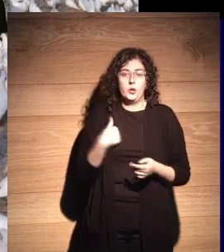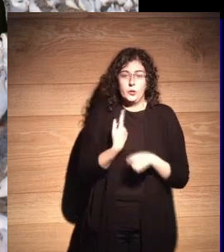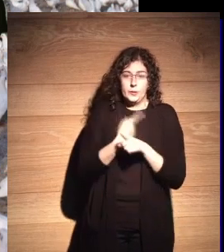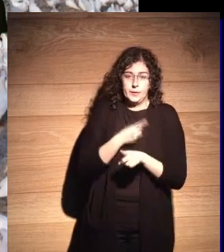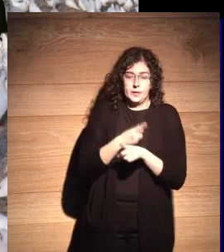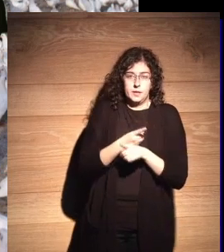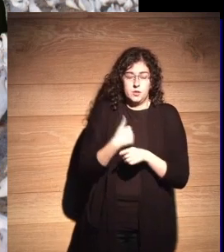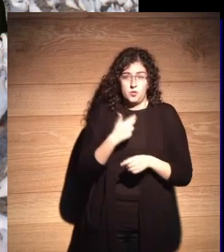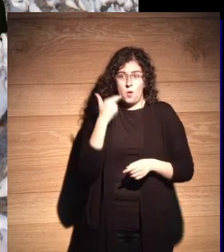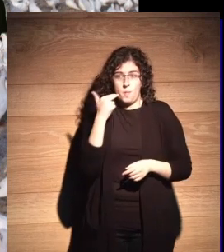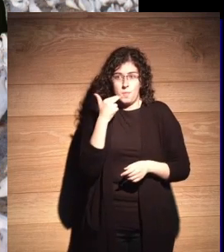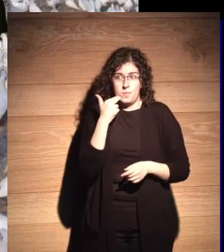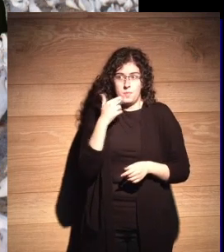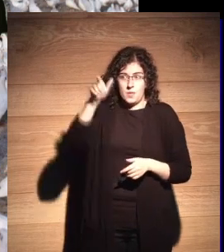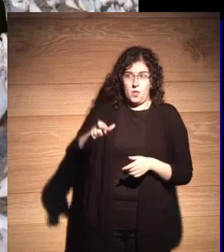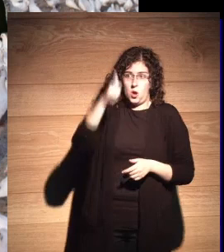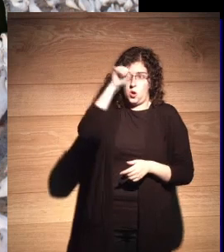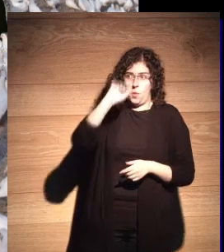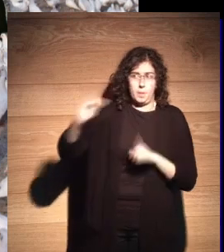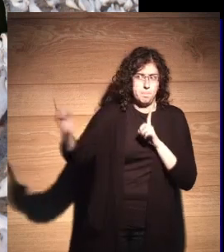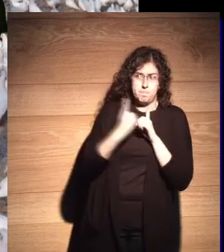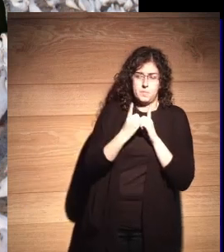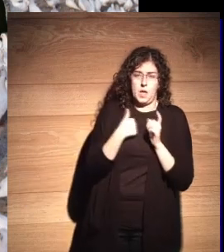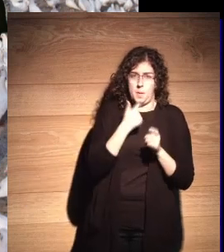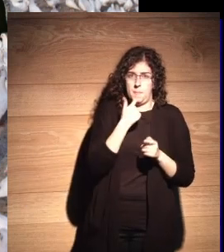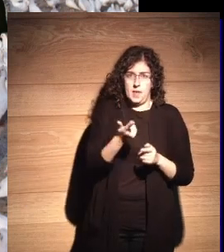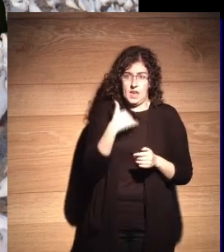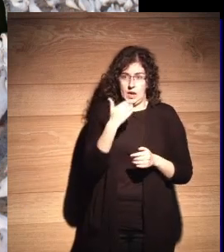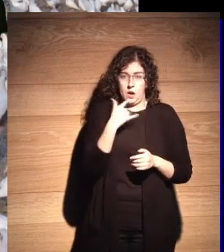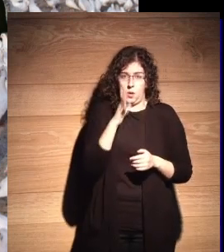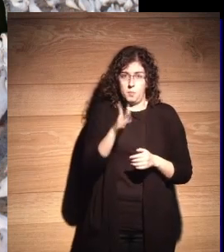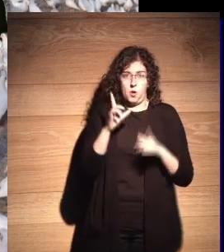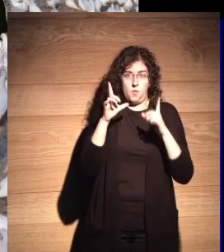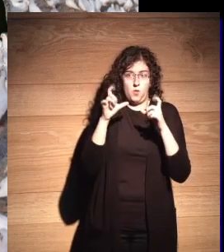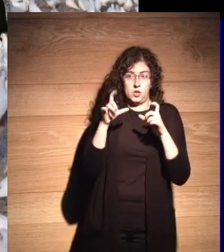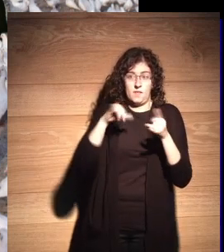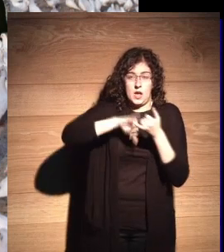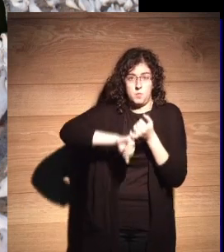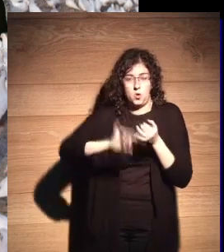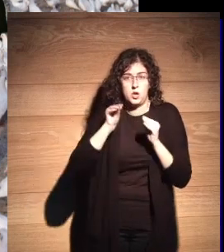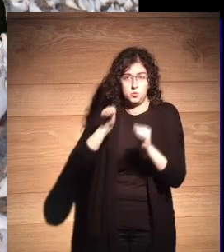over and say, you're photographing my wife. But this is also a question.